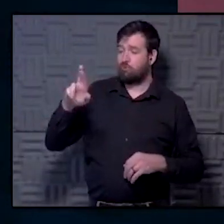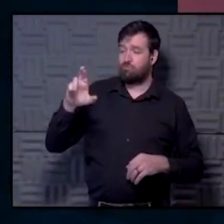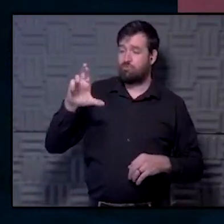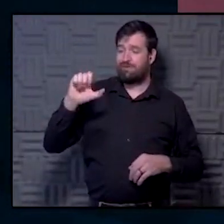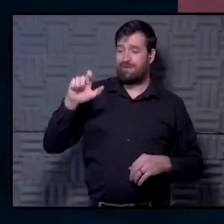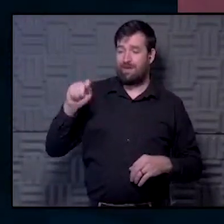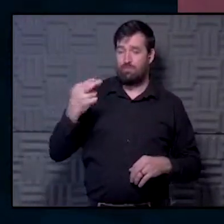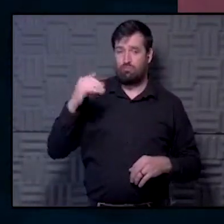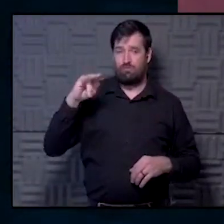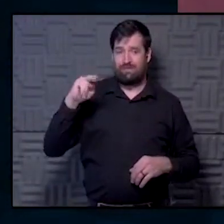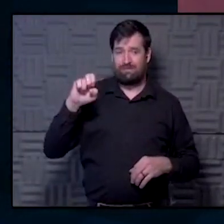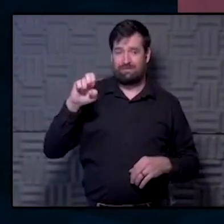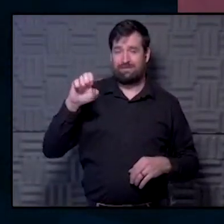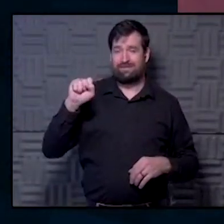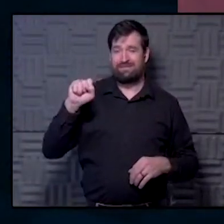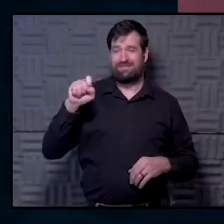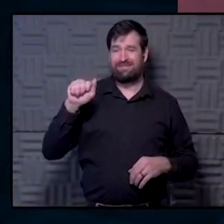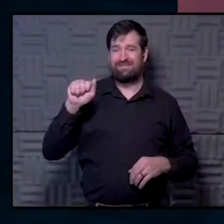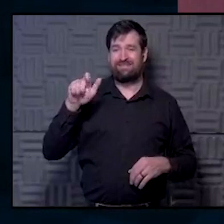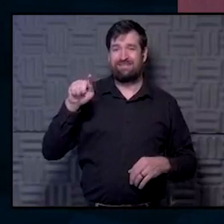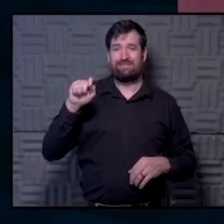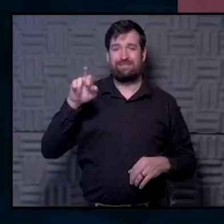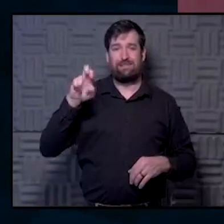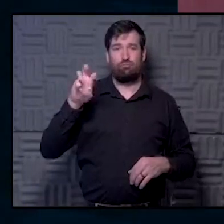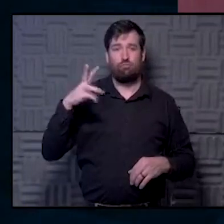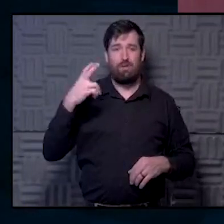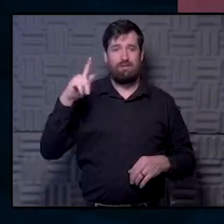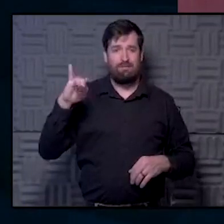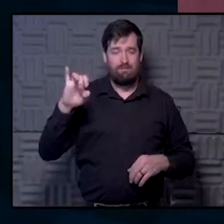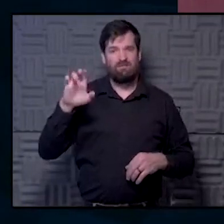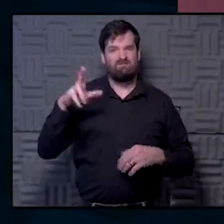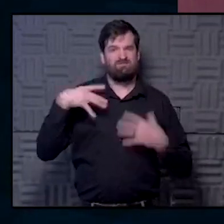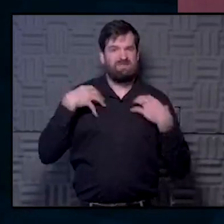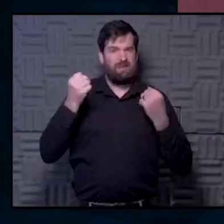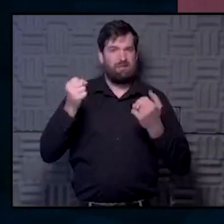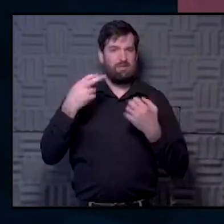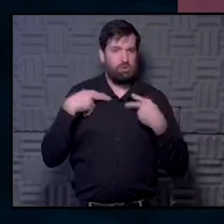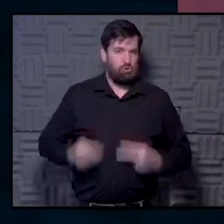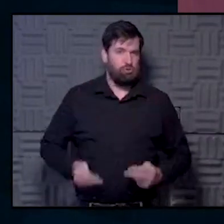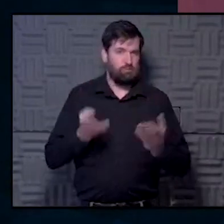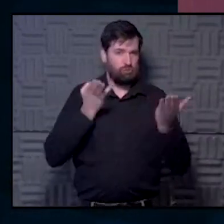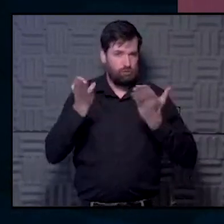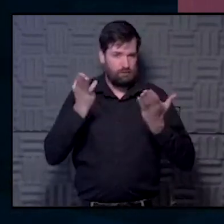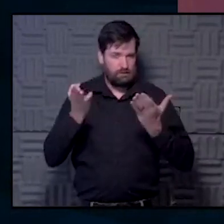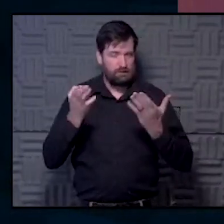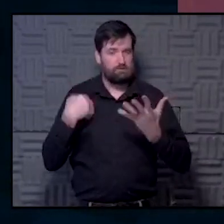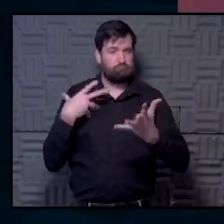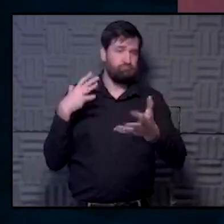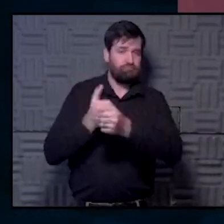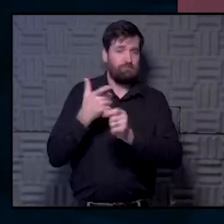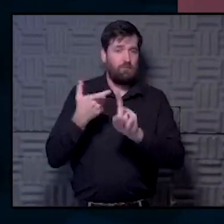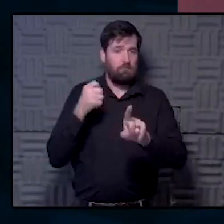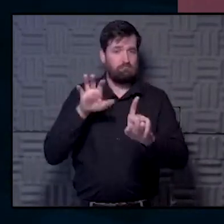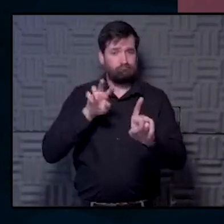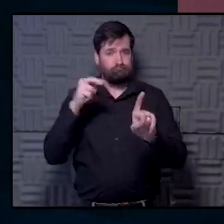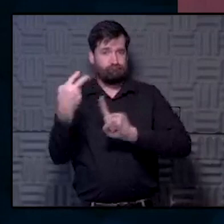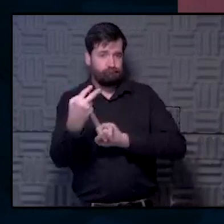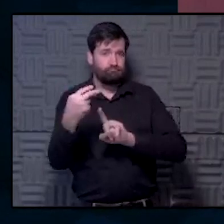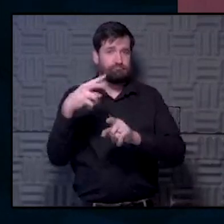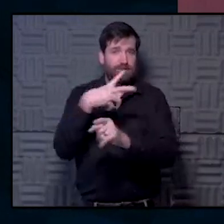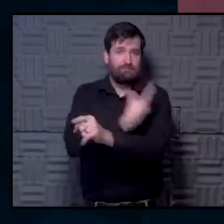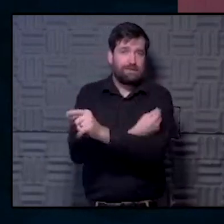Health Administrator for the U.S. Department of Health and Human Services, back to share an update from her perspective on